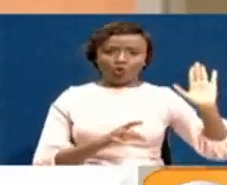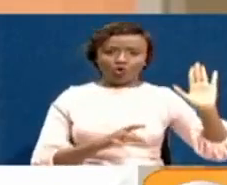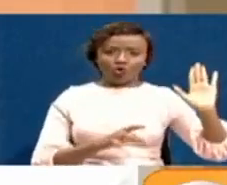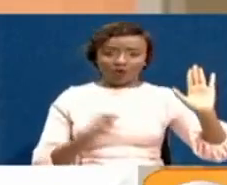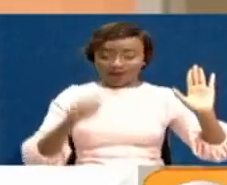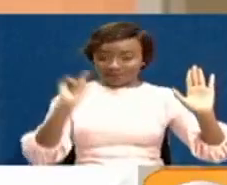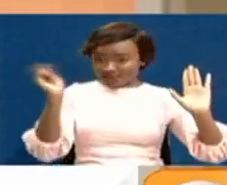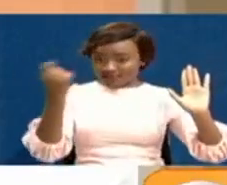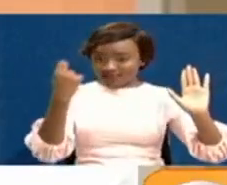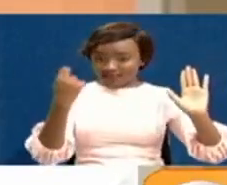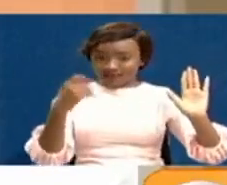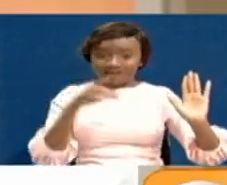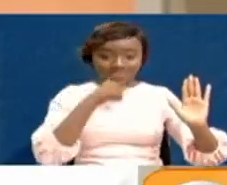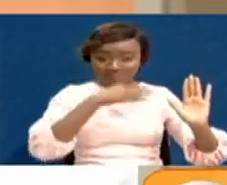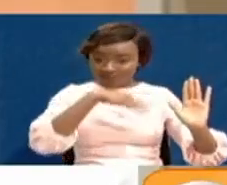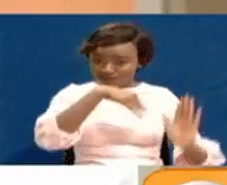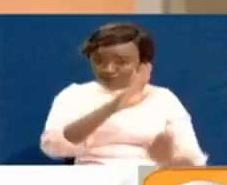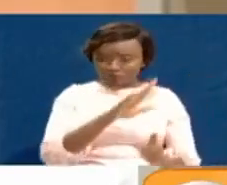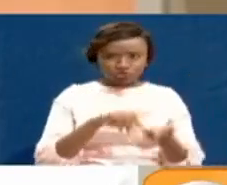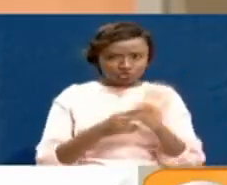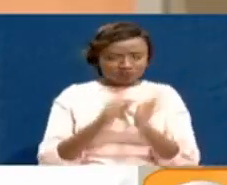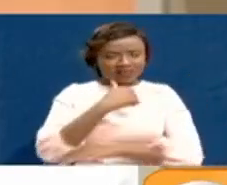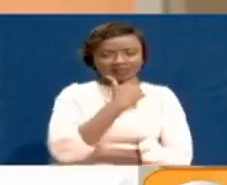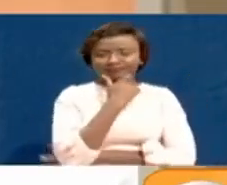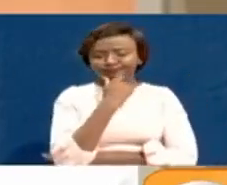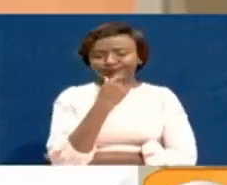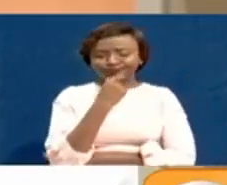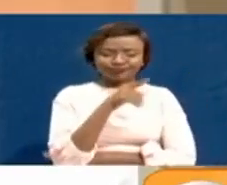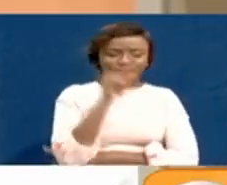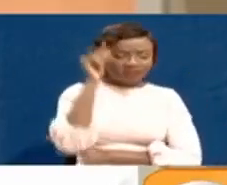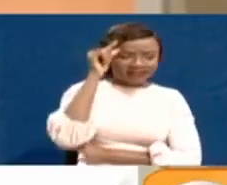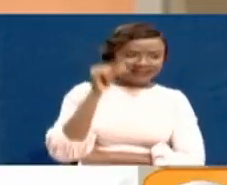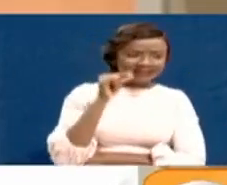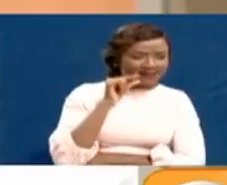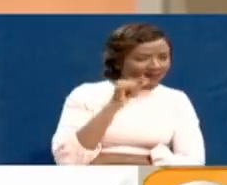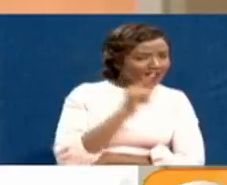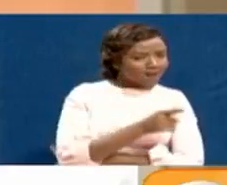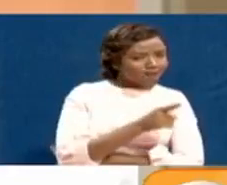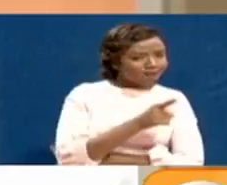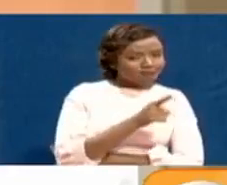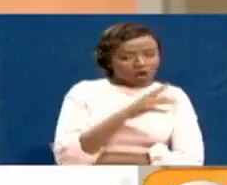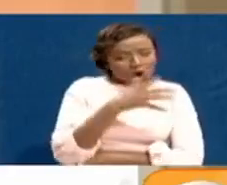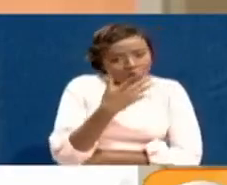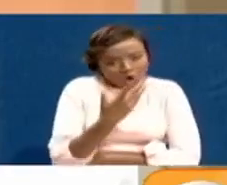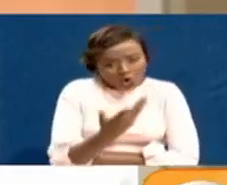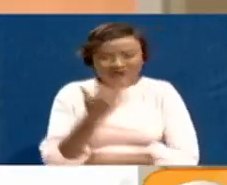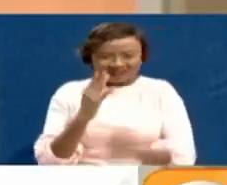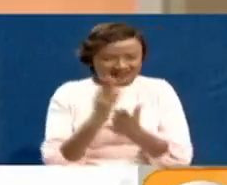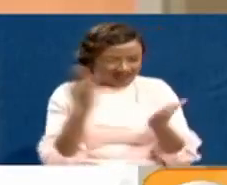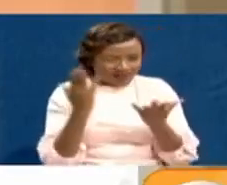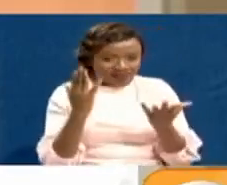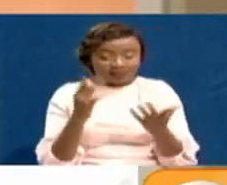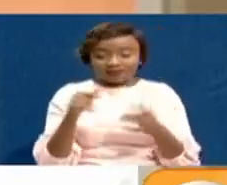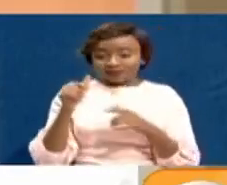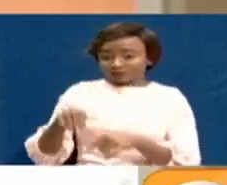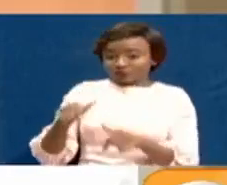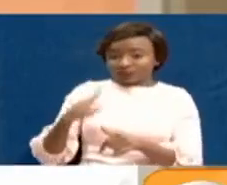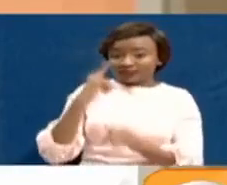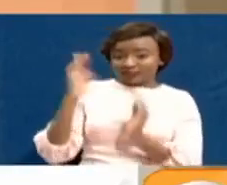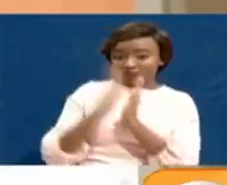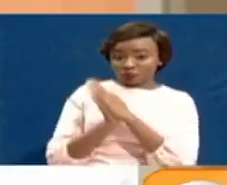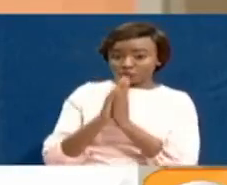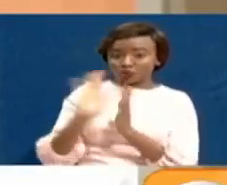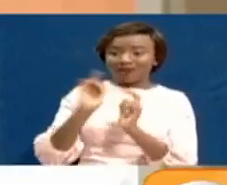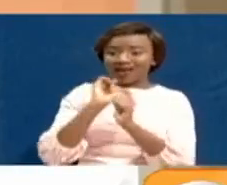men, raising questions whether there is a gender factor to the infections. And as Dorcas Wangira reports on the